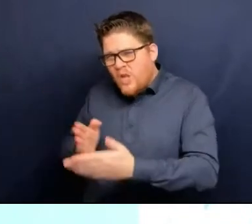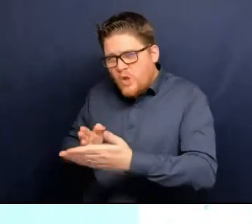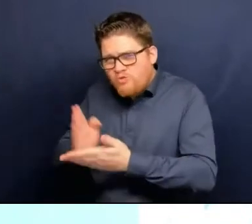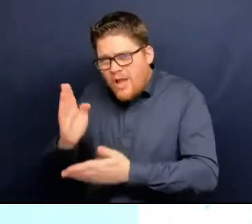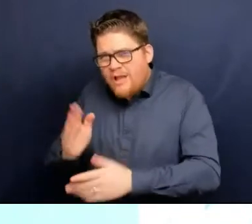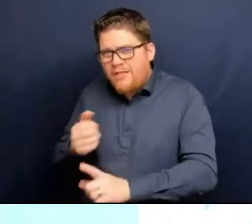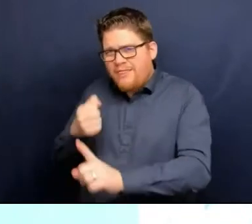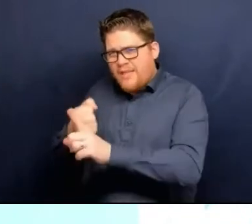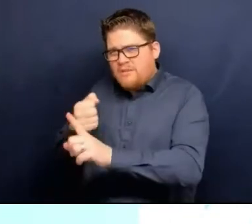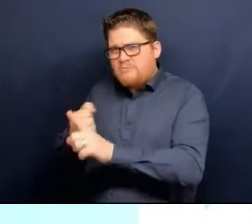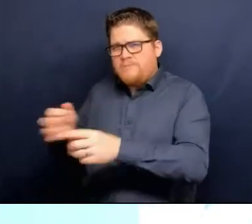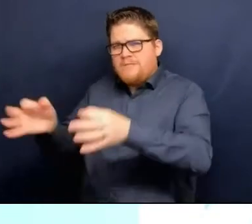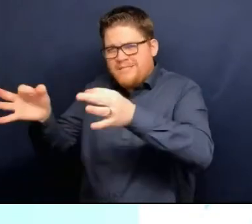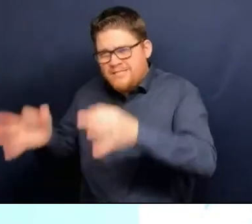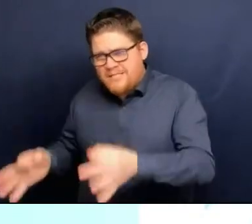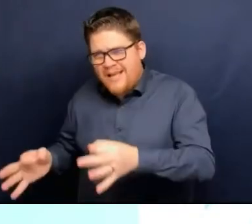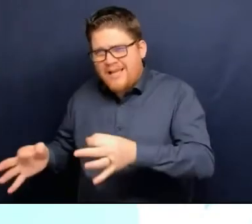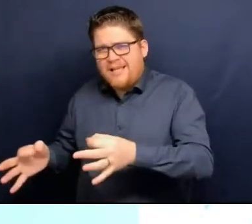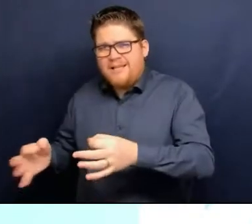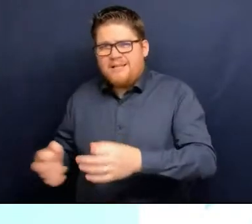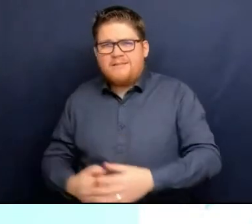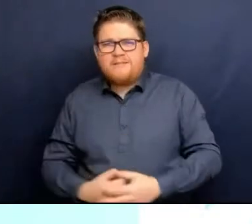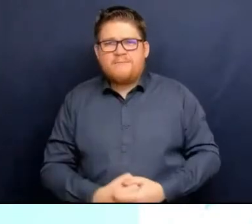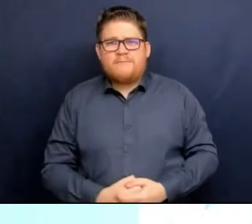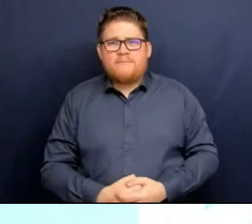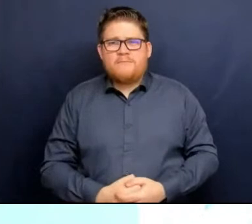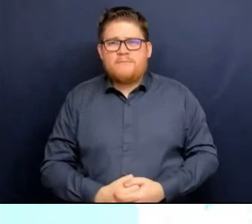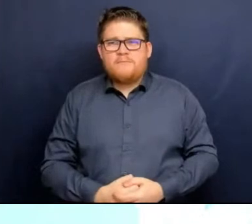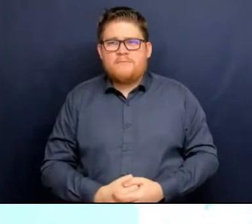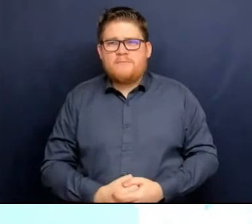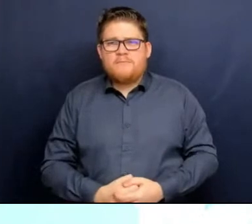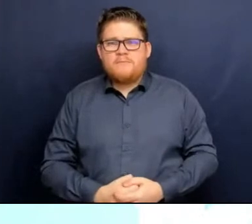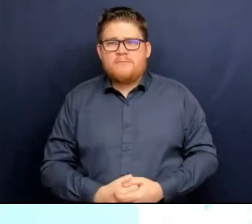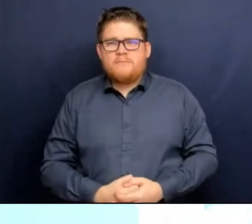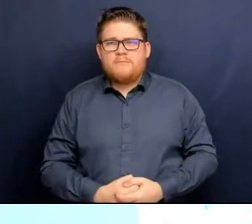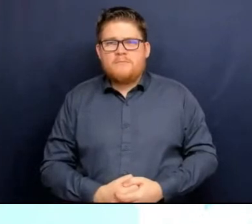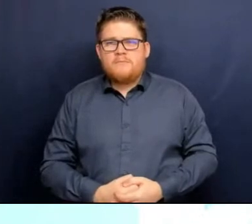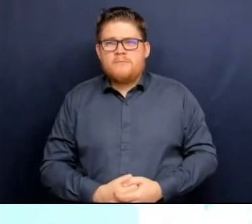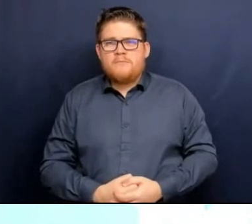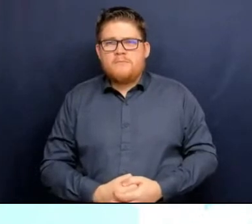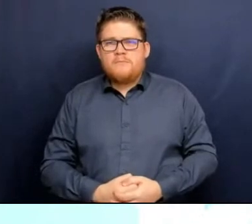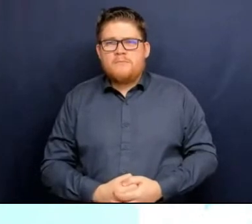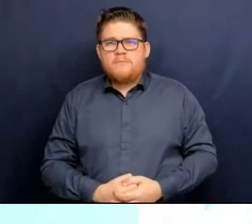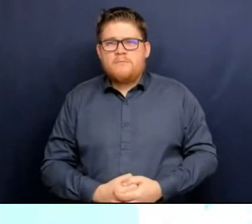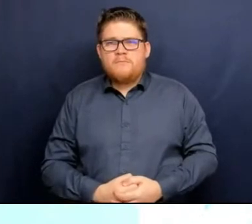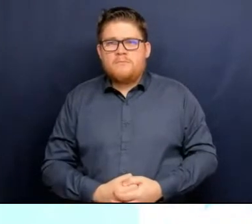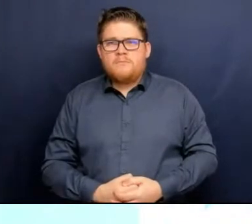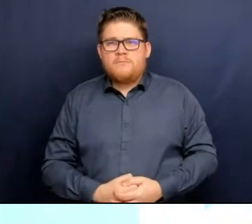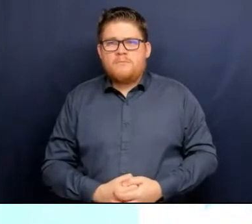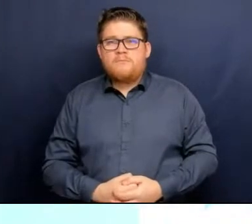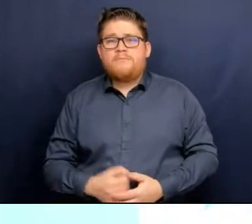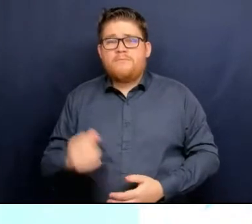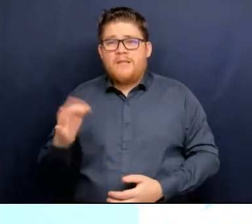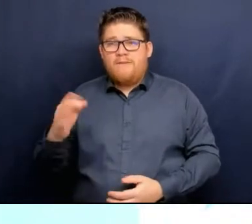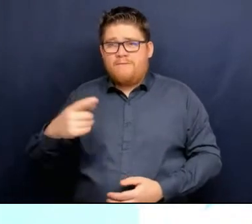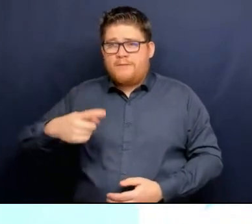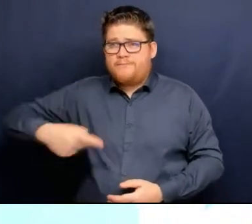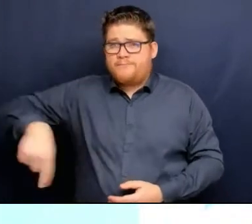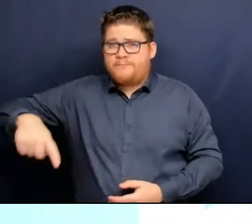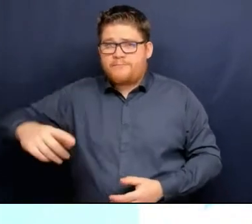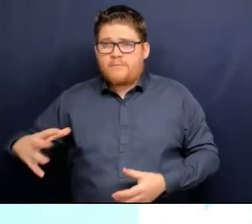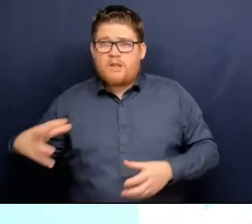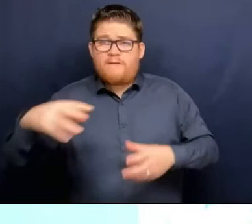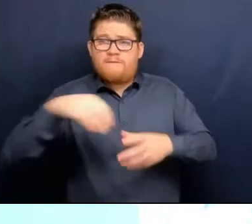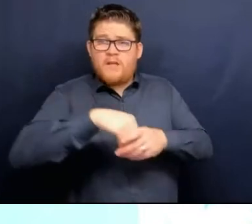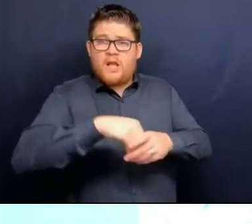in the context of right relationship. If we are to be a part of the transformational change and face